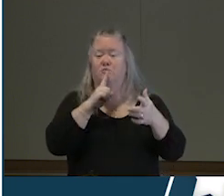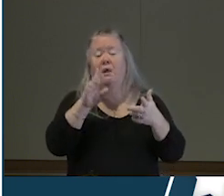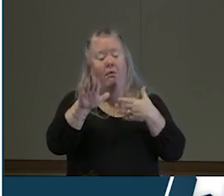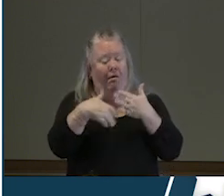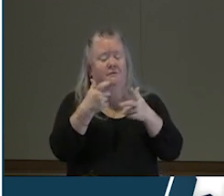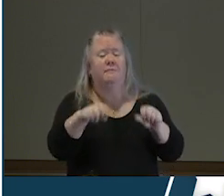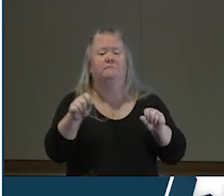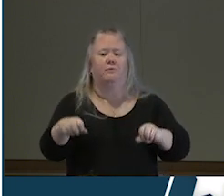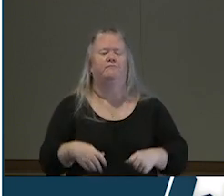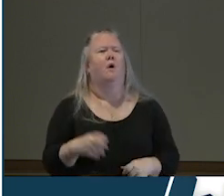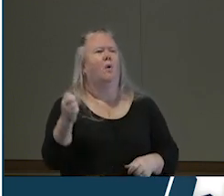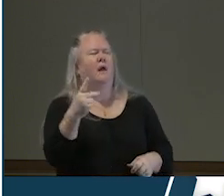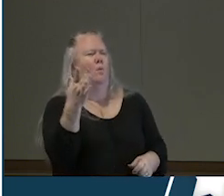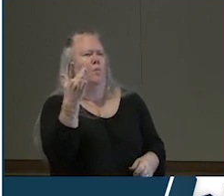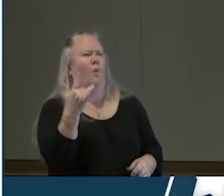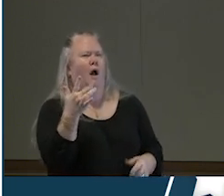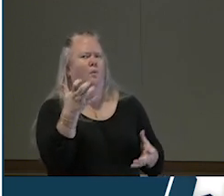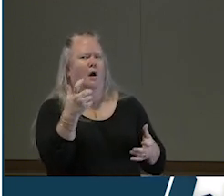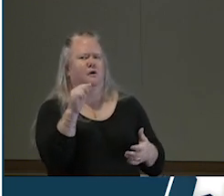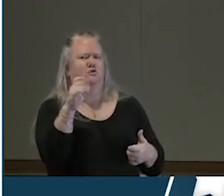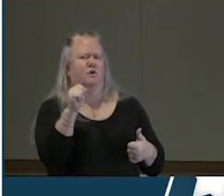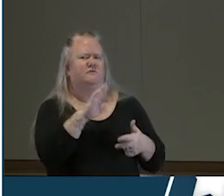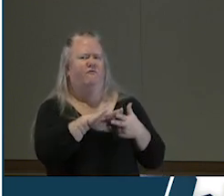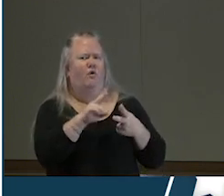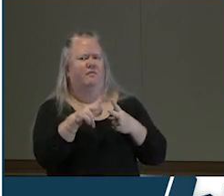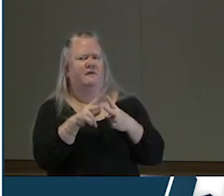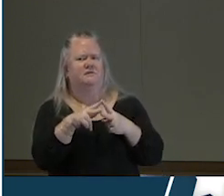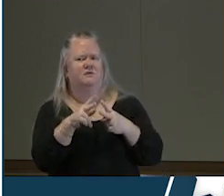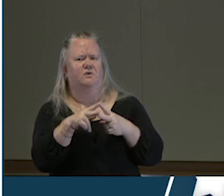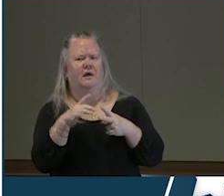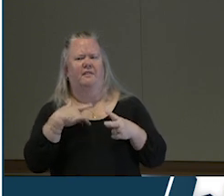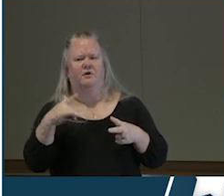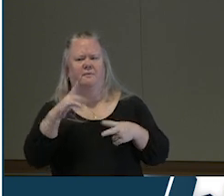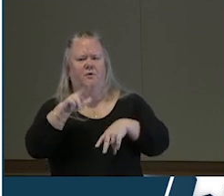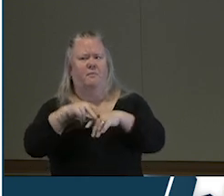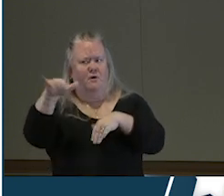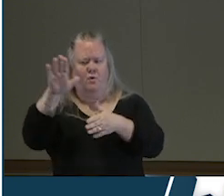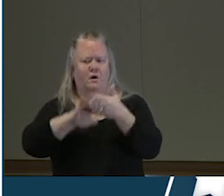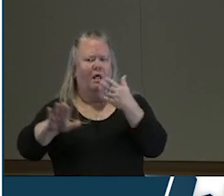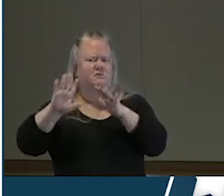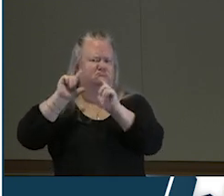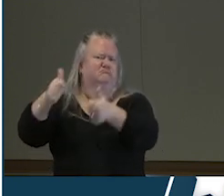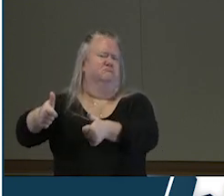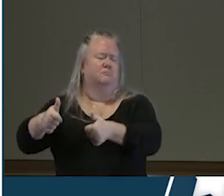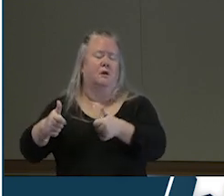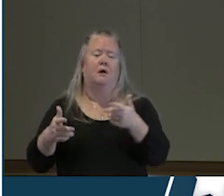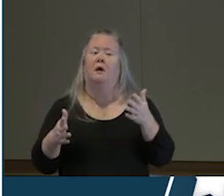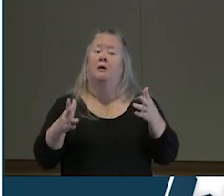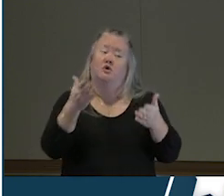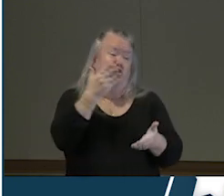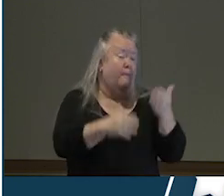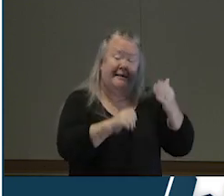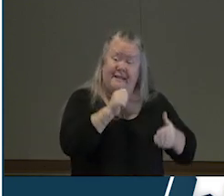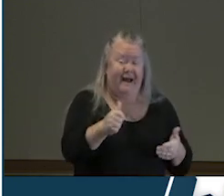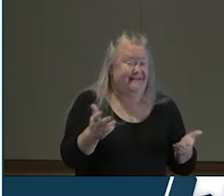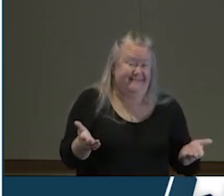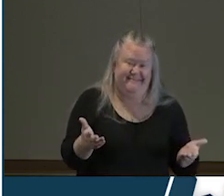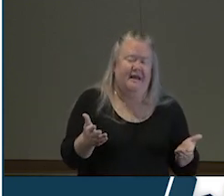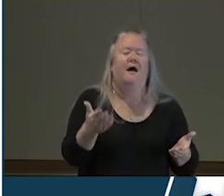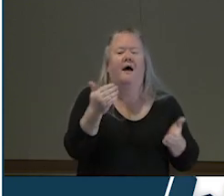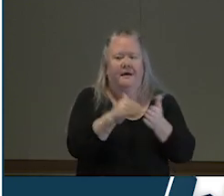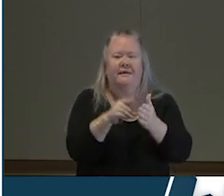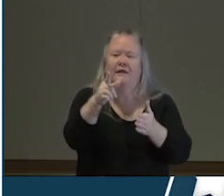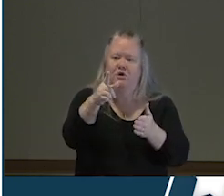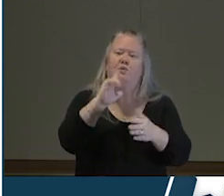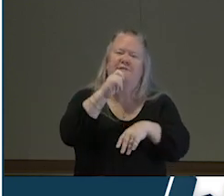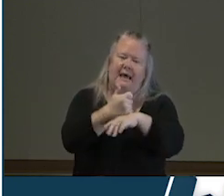possible. Okay, why would I want trusts for them? They're typical, they're going to college. You might not, and that's where, again, like you